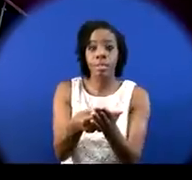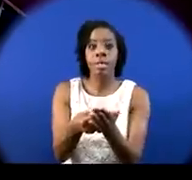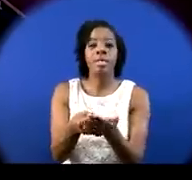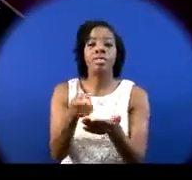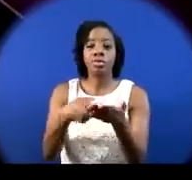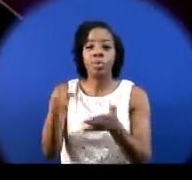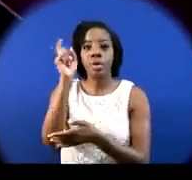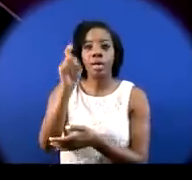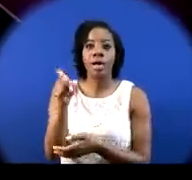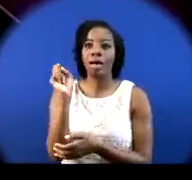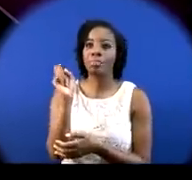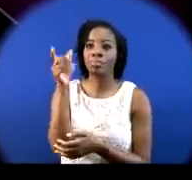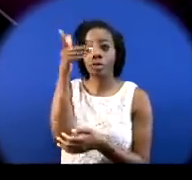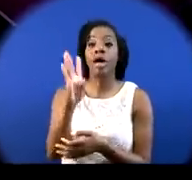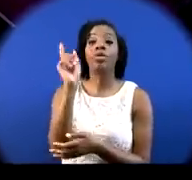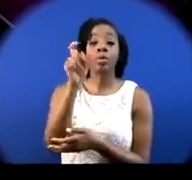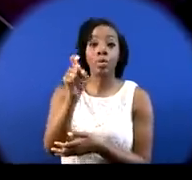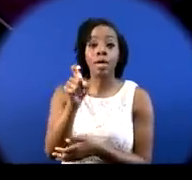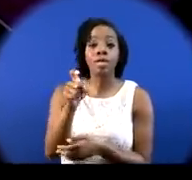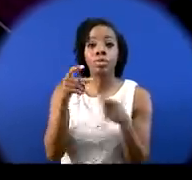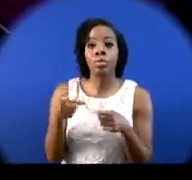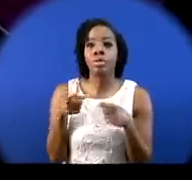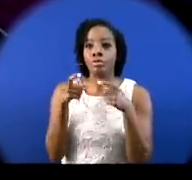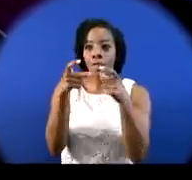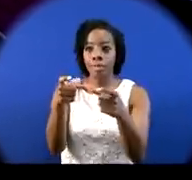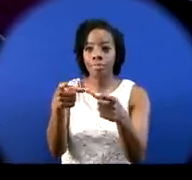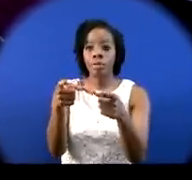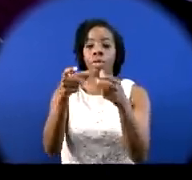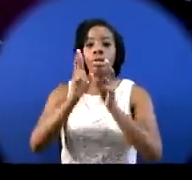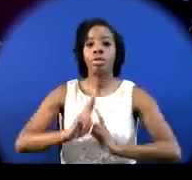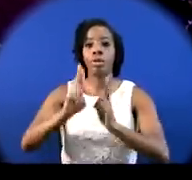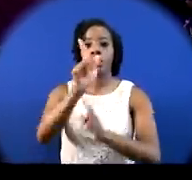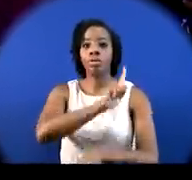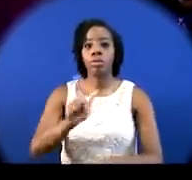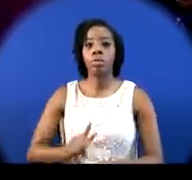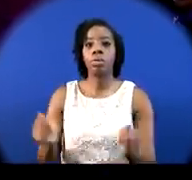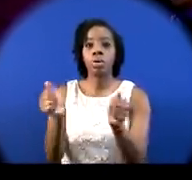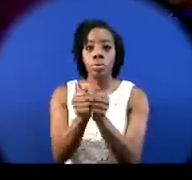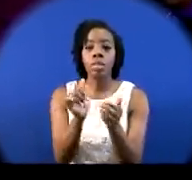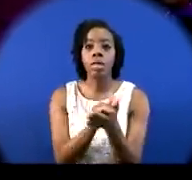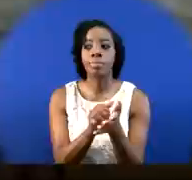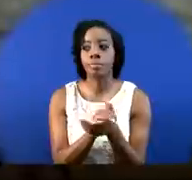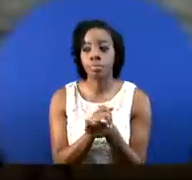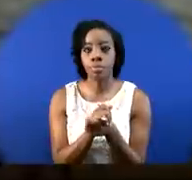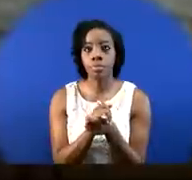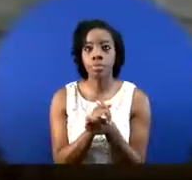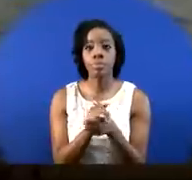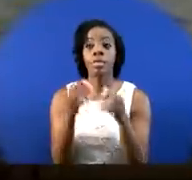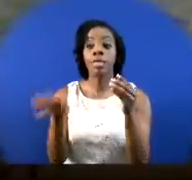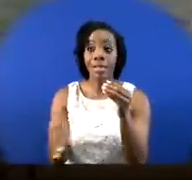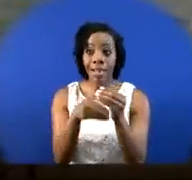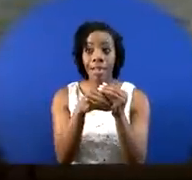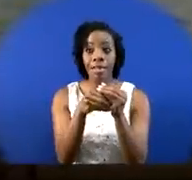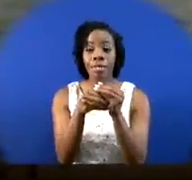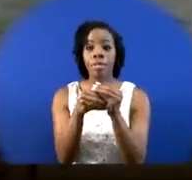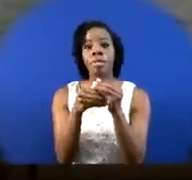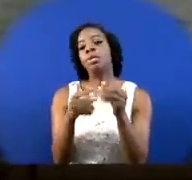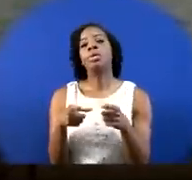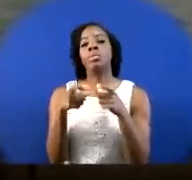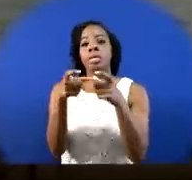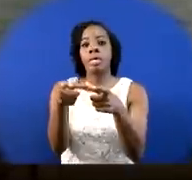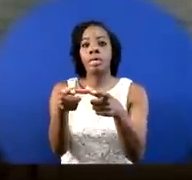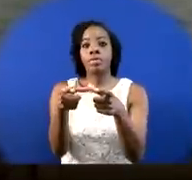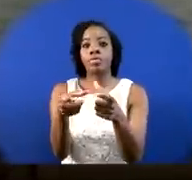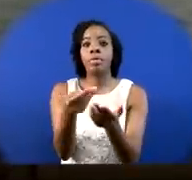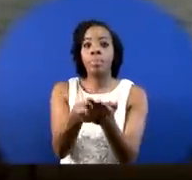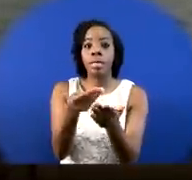Scripture. And so we bring that first 10% to the Lord's house, and we honor the Lord therewith. In addition to that, we give offerings beyond the tithe that